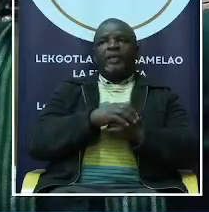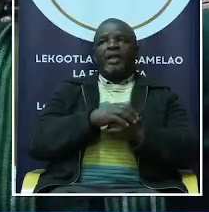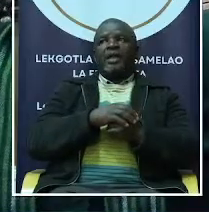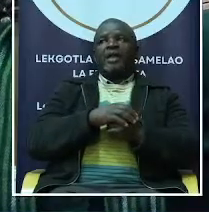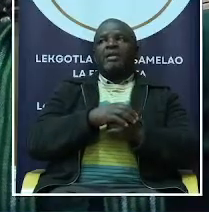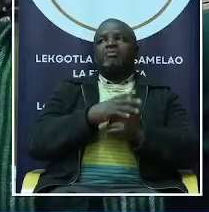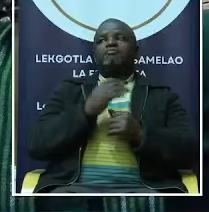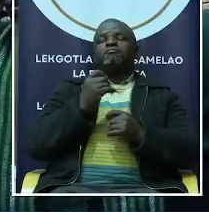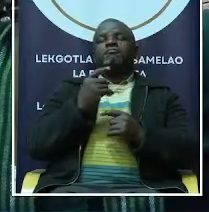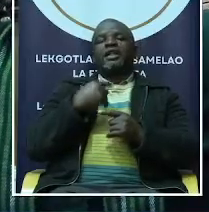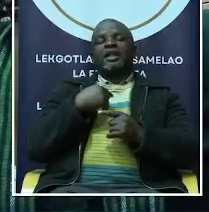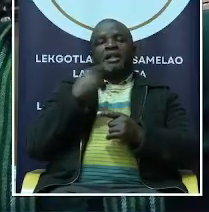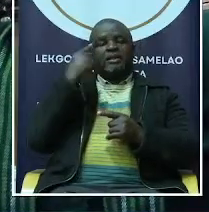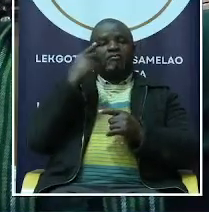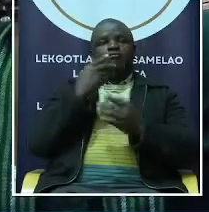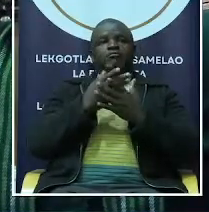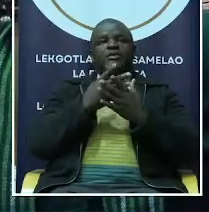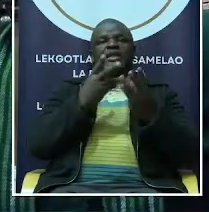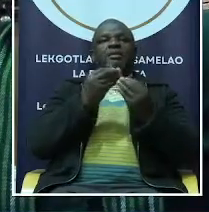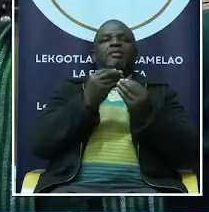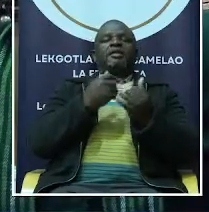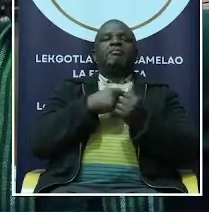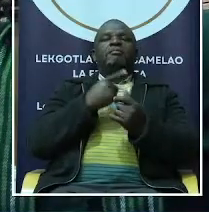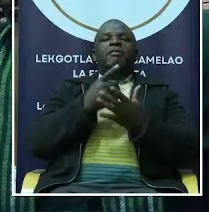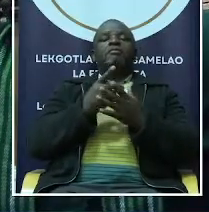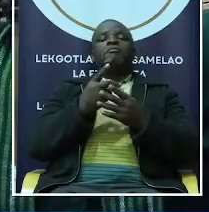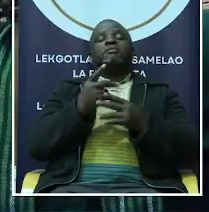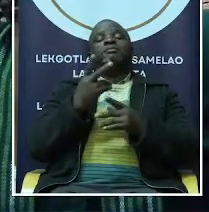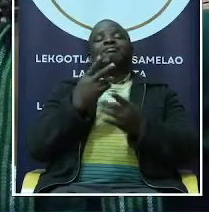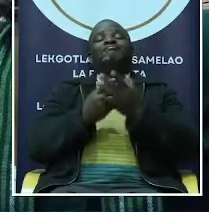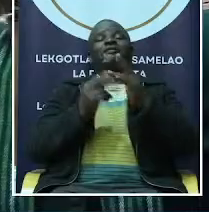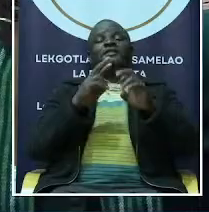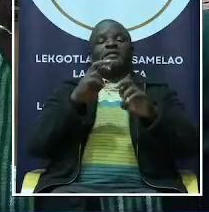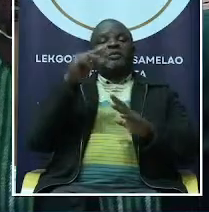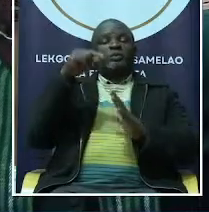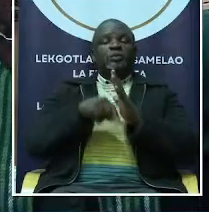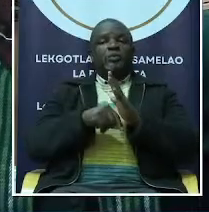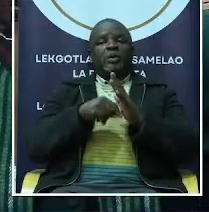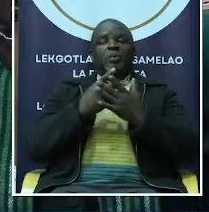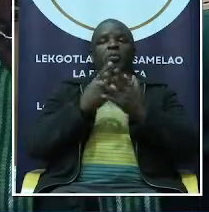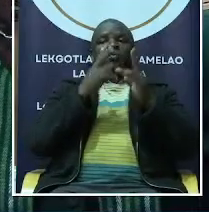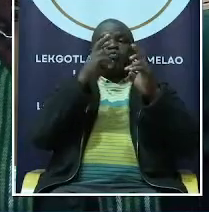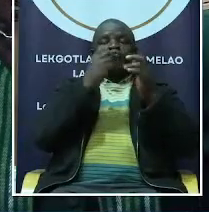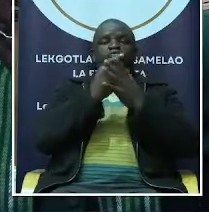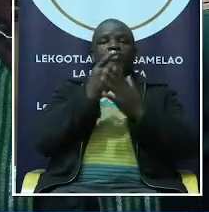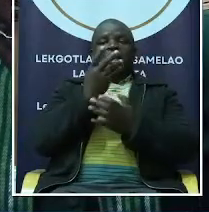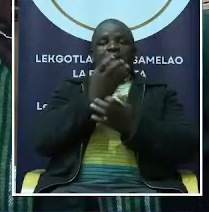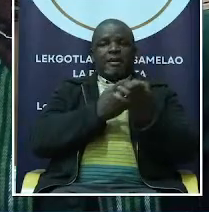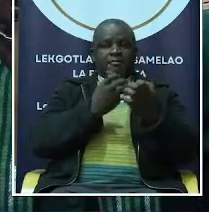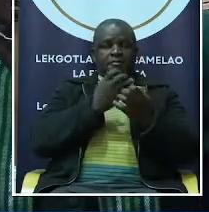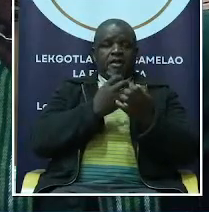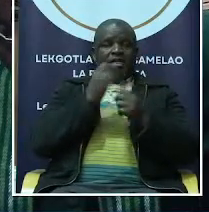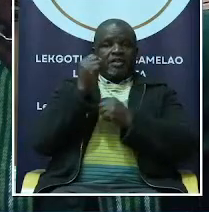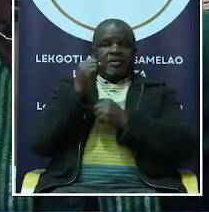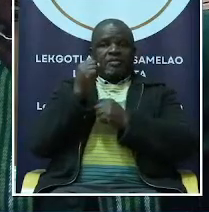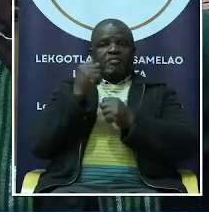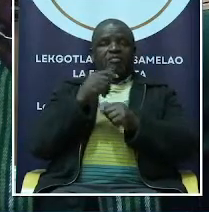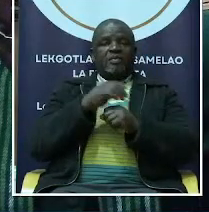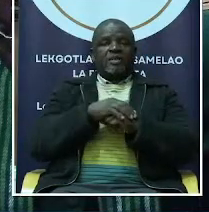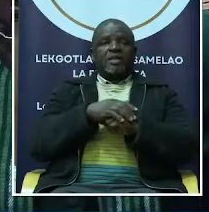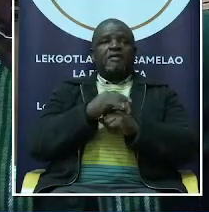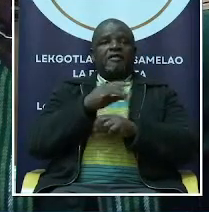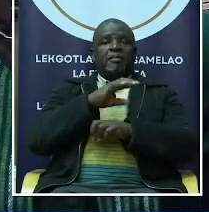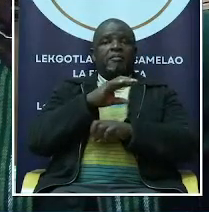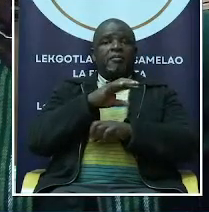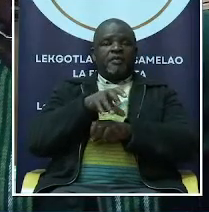an area in which we need to really look into when we're speaking about the economic industry of the